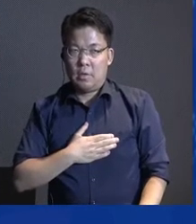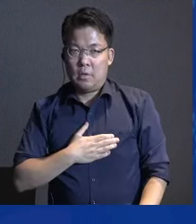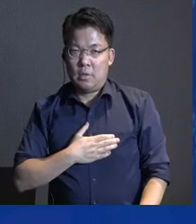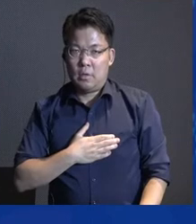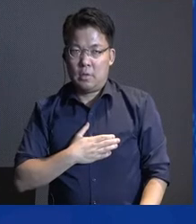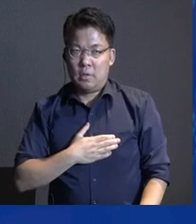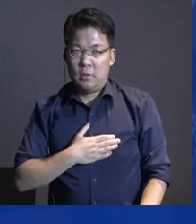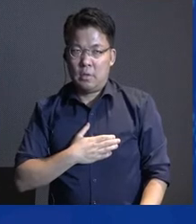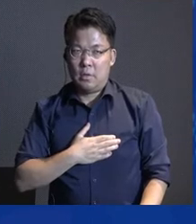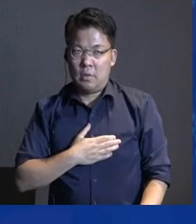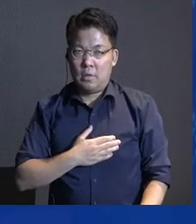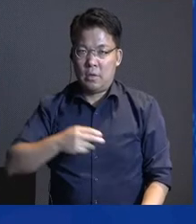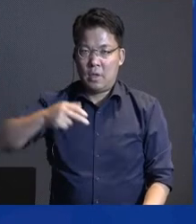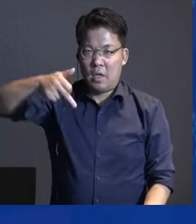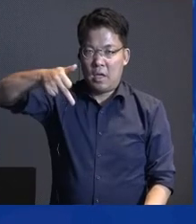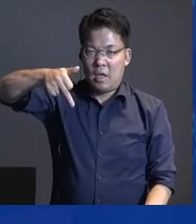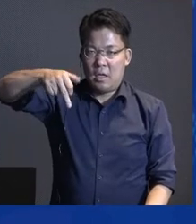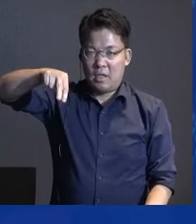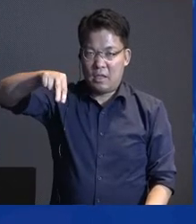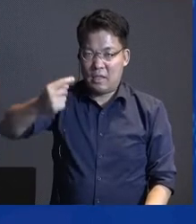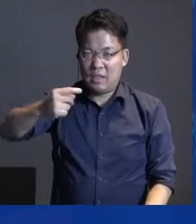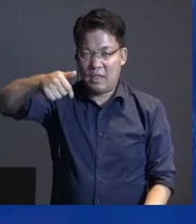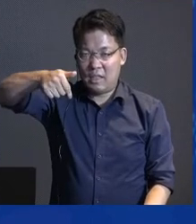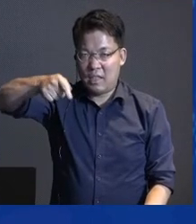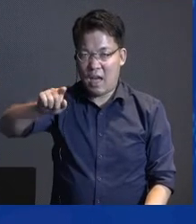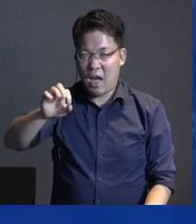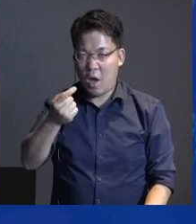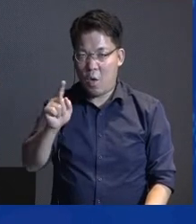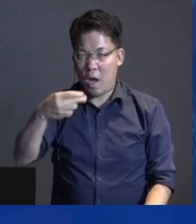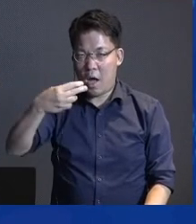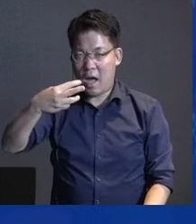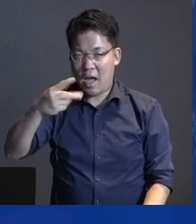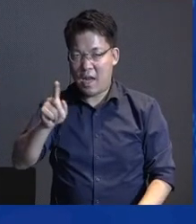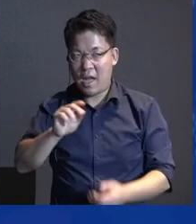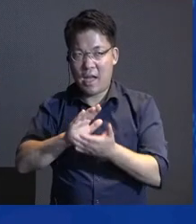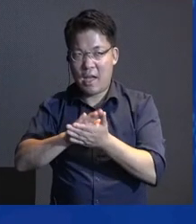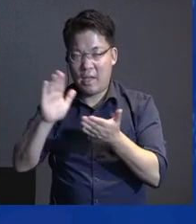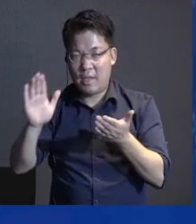Gheno Incorporated. I was born in Japan in